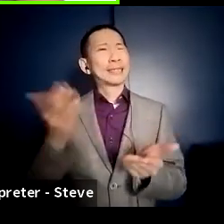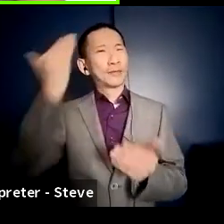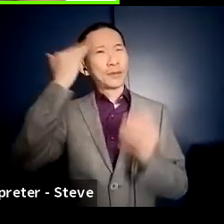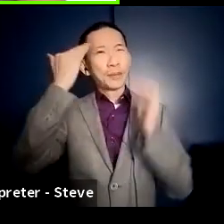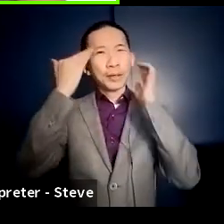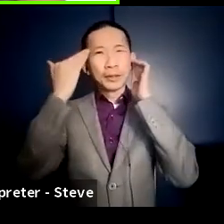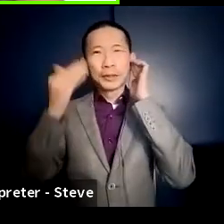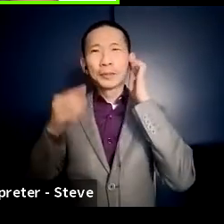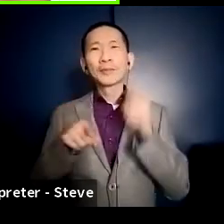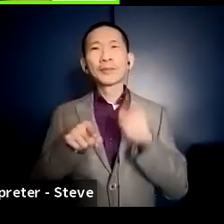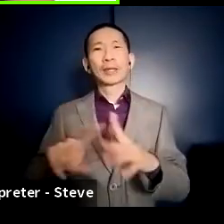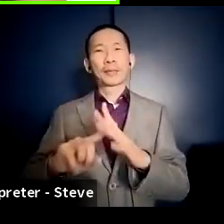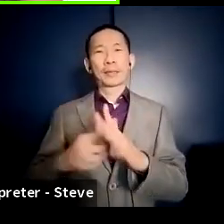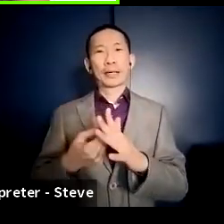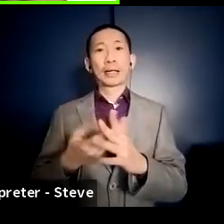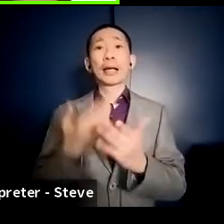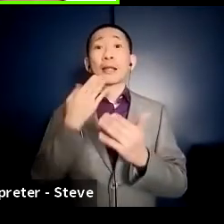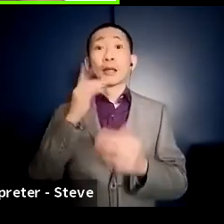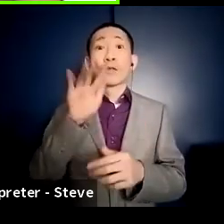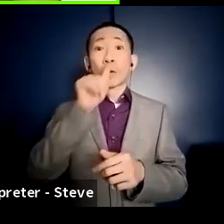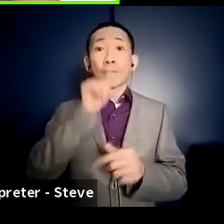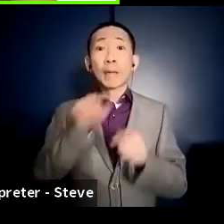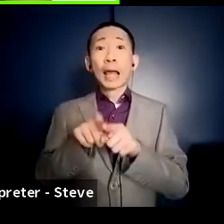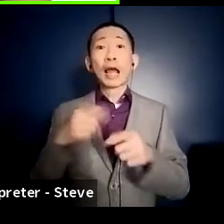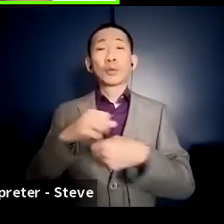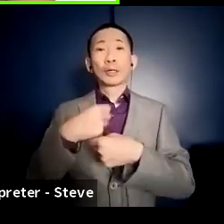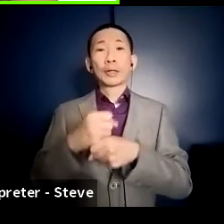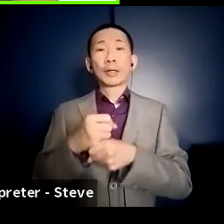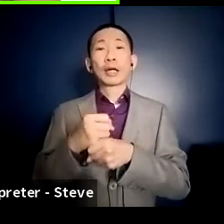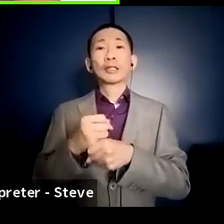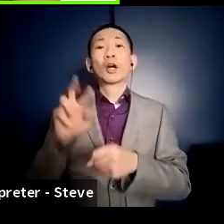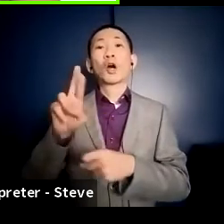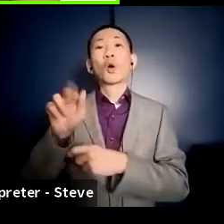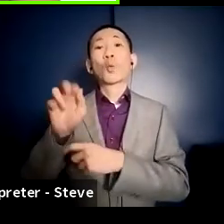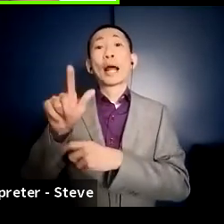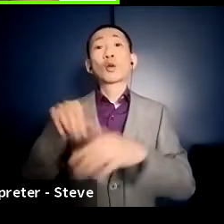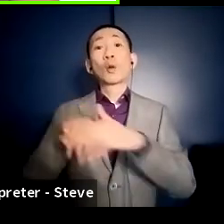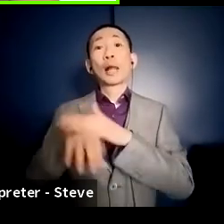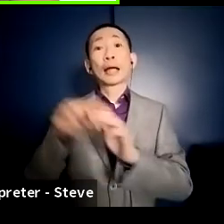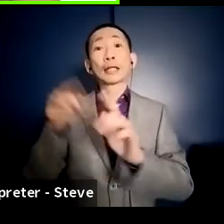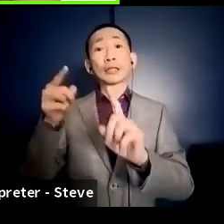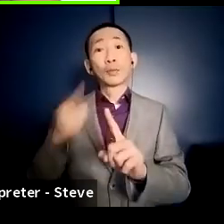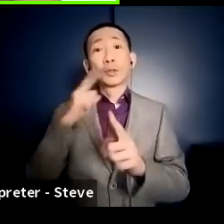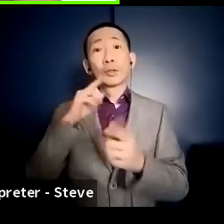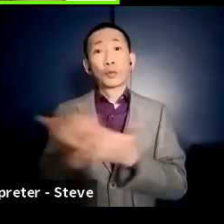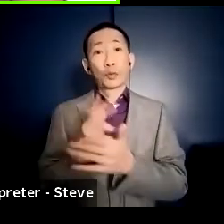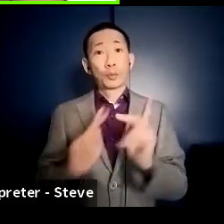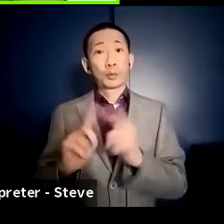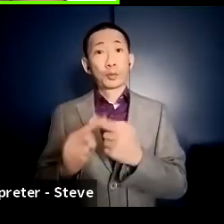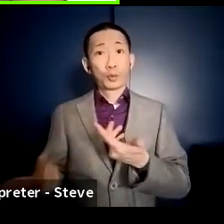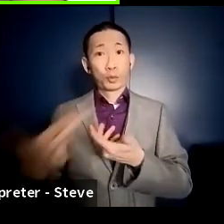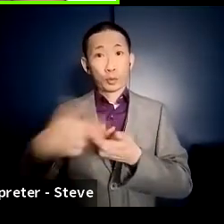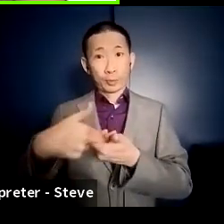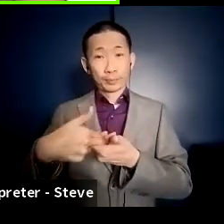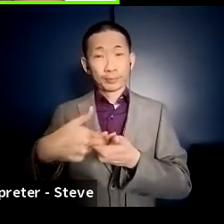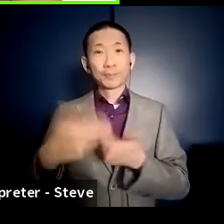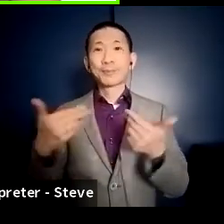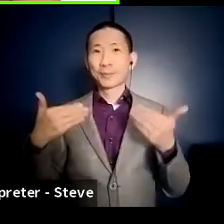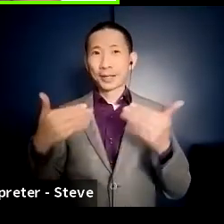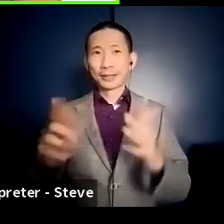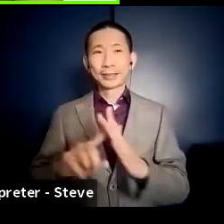beginning. And thank you for your patience as we create radical access points for new people to join us. So let's get